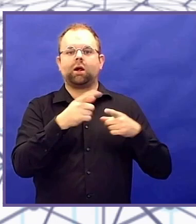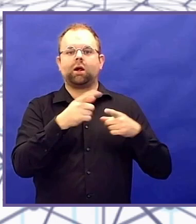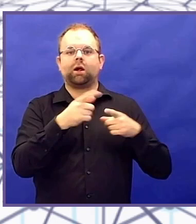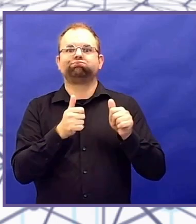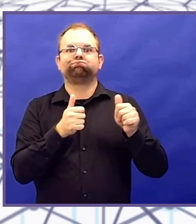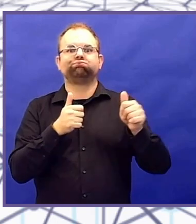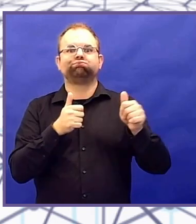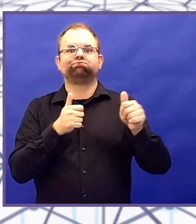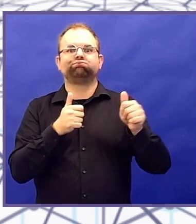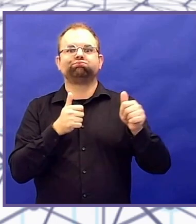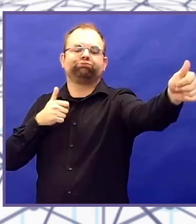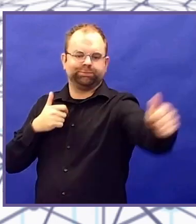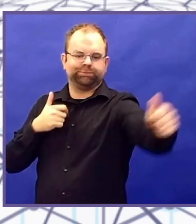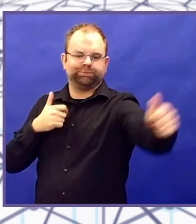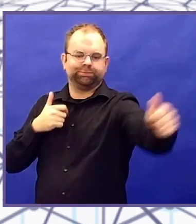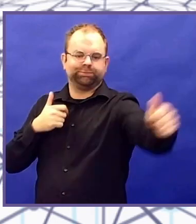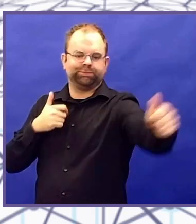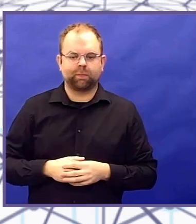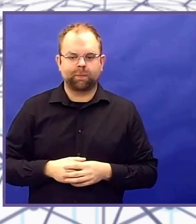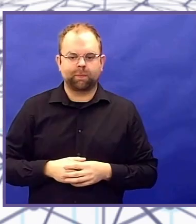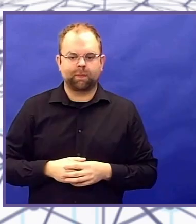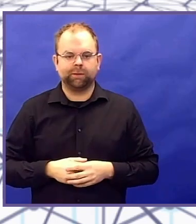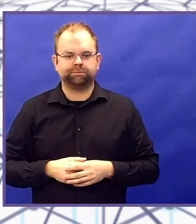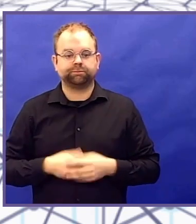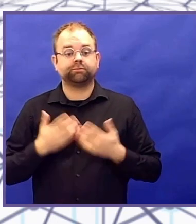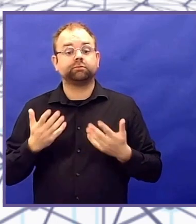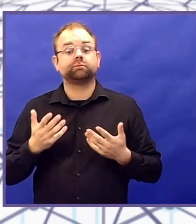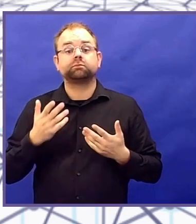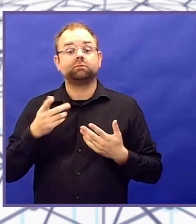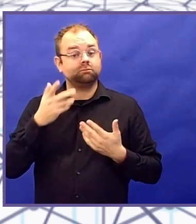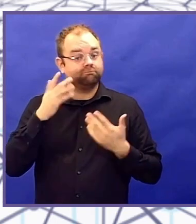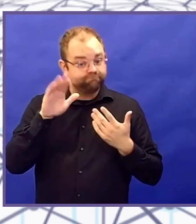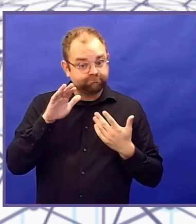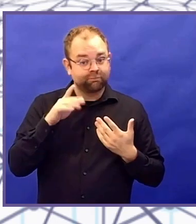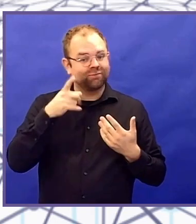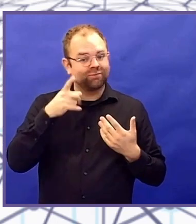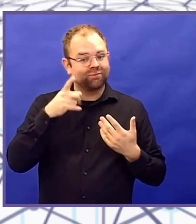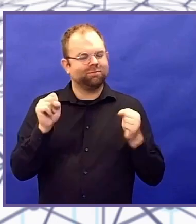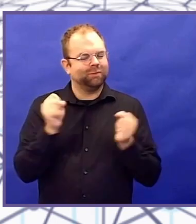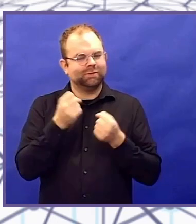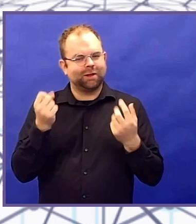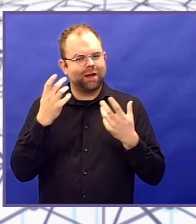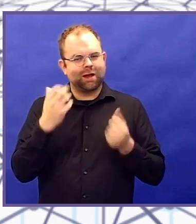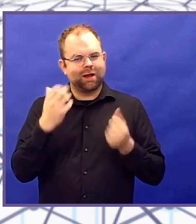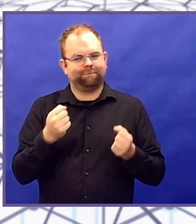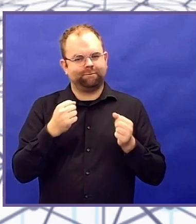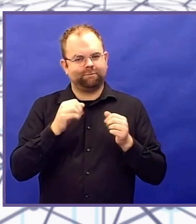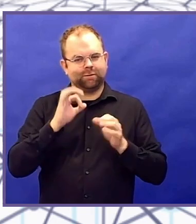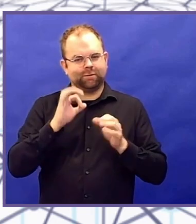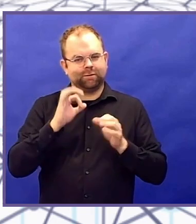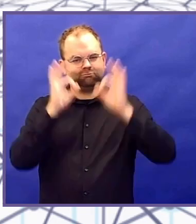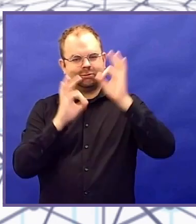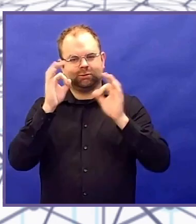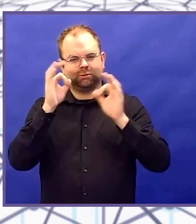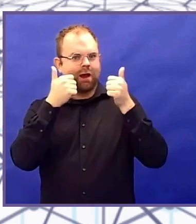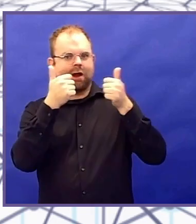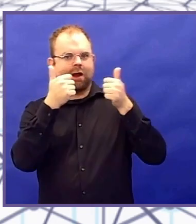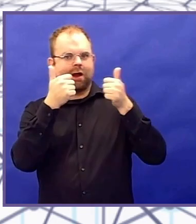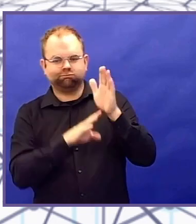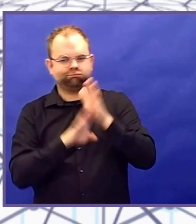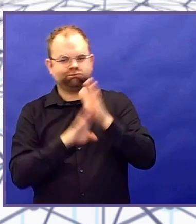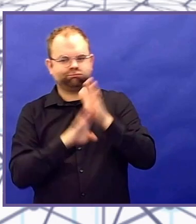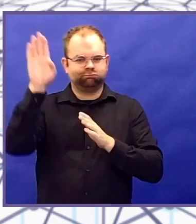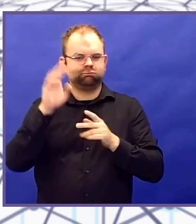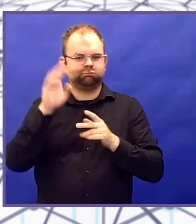best anything in your industry if you don't take into consideration persons with disabilities. So why don't we